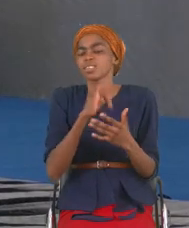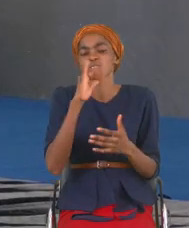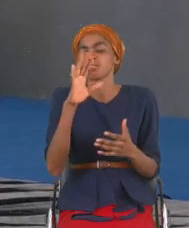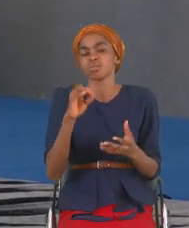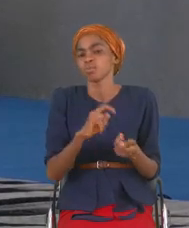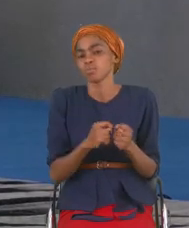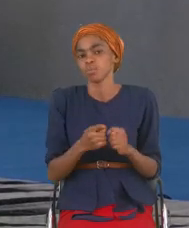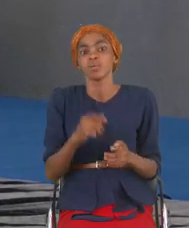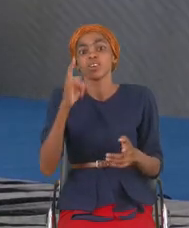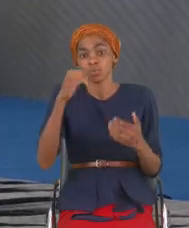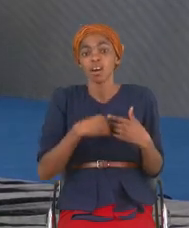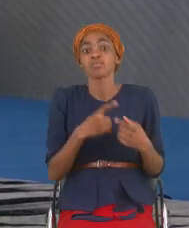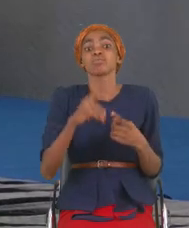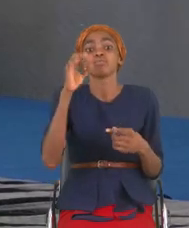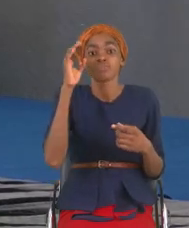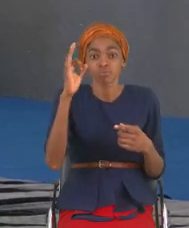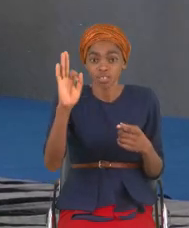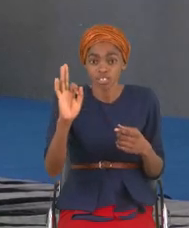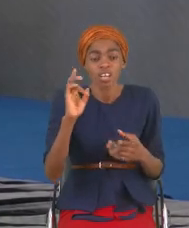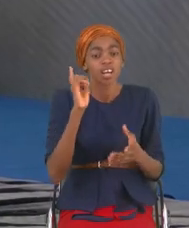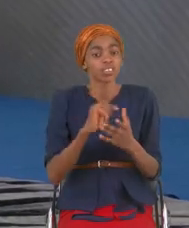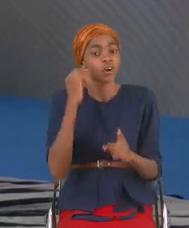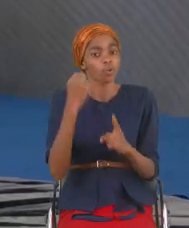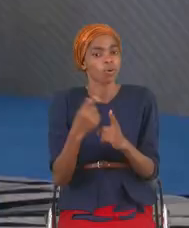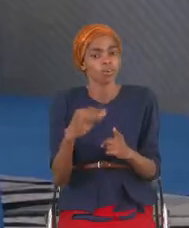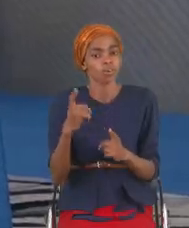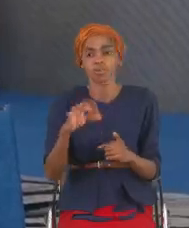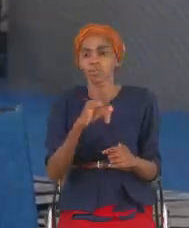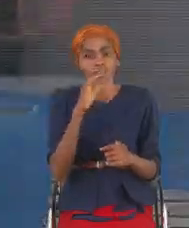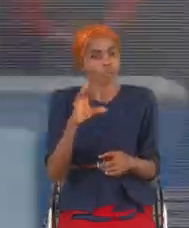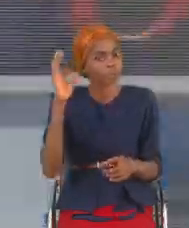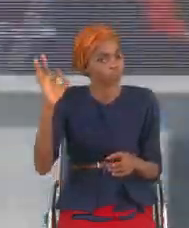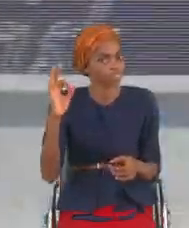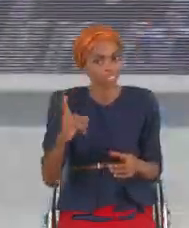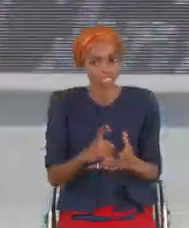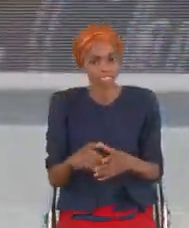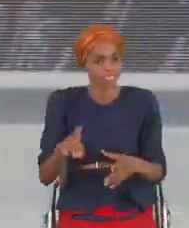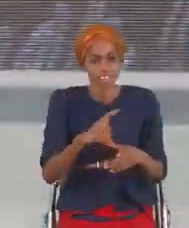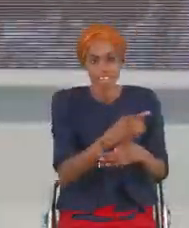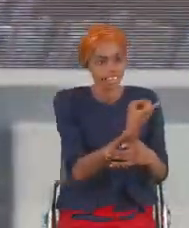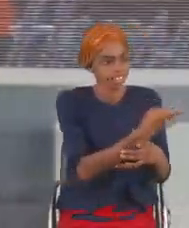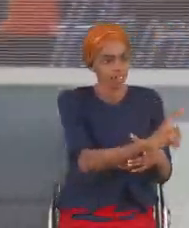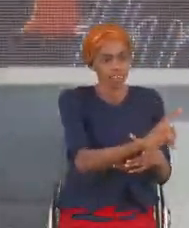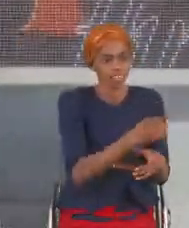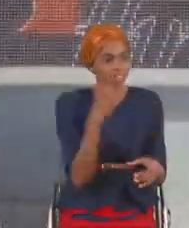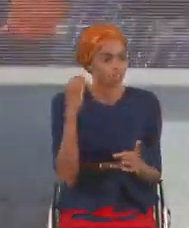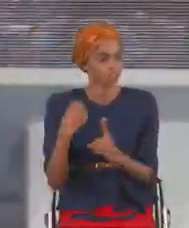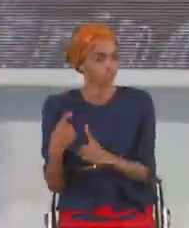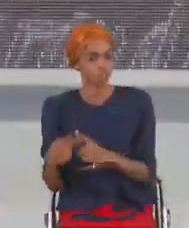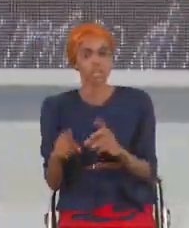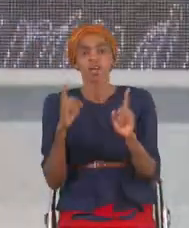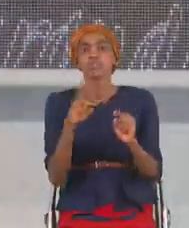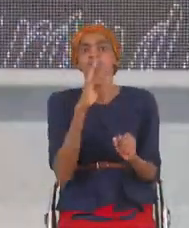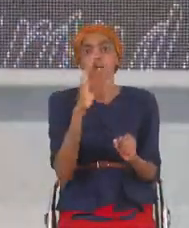the words of god you are not to preach a denominational doctrine you have to preach the